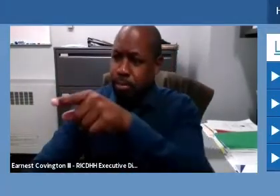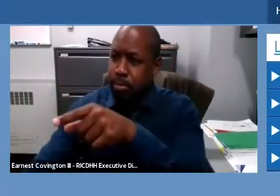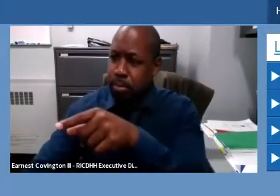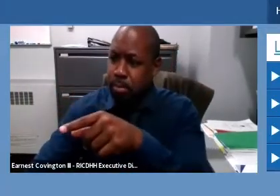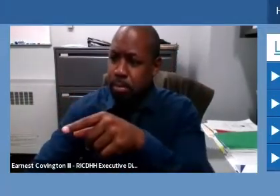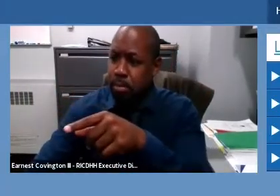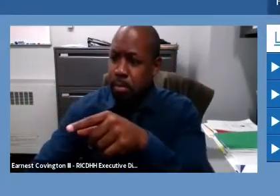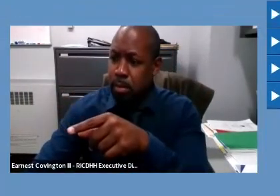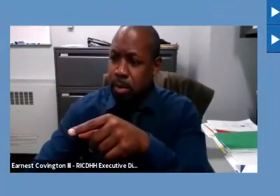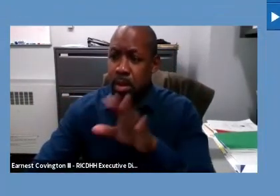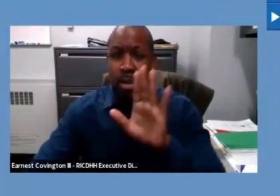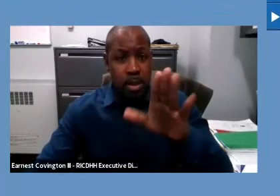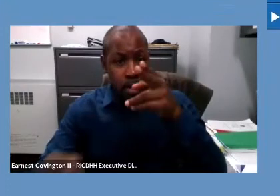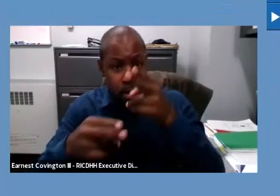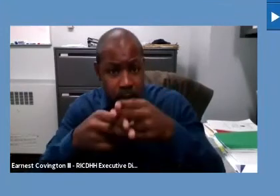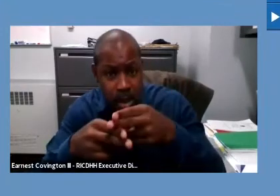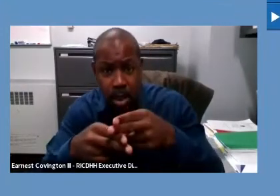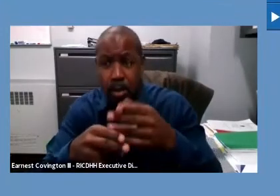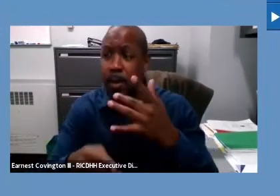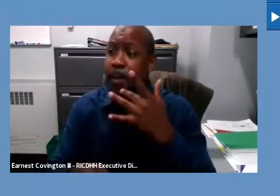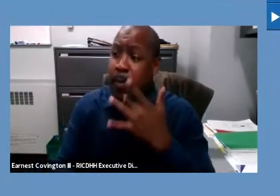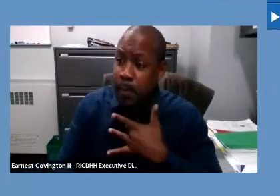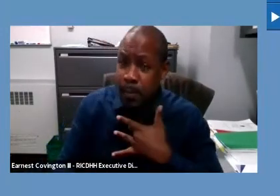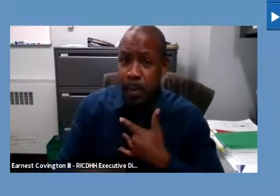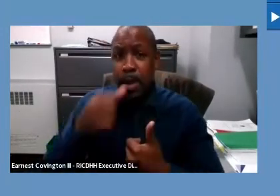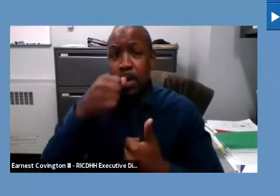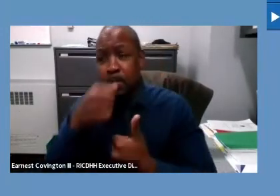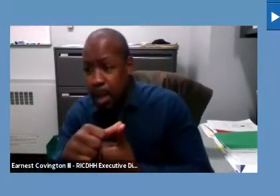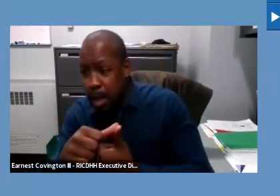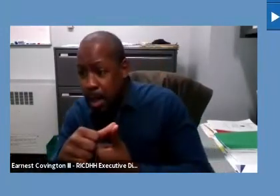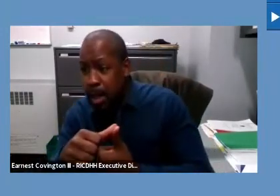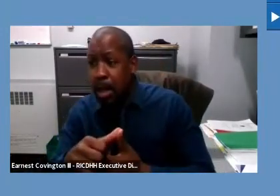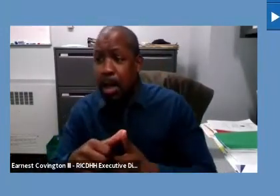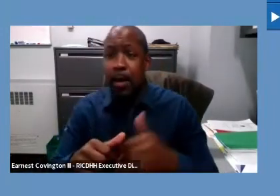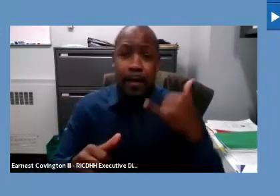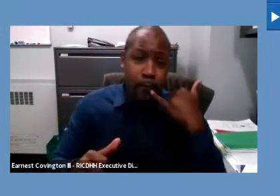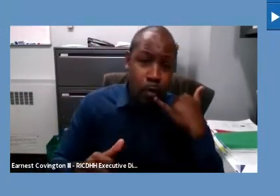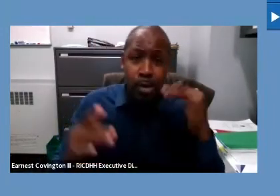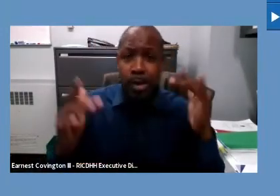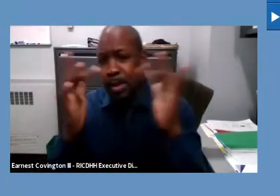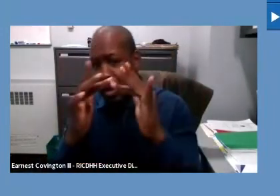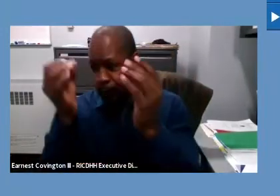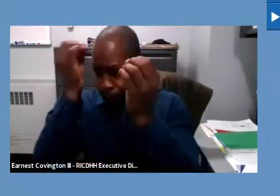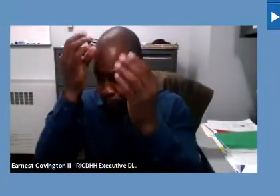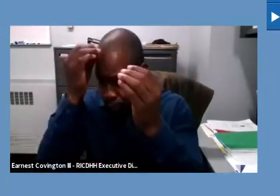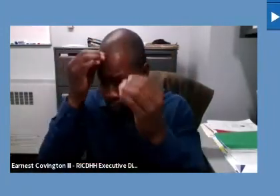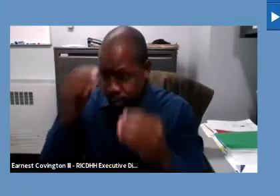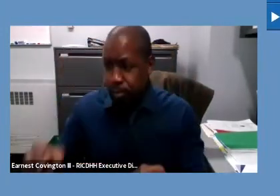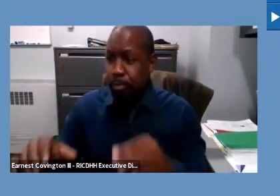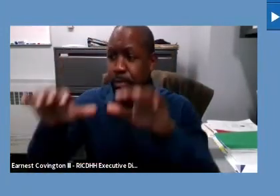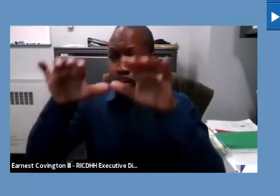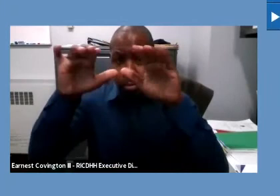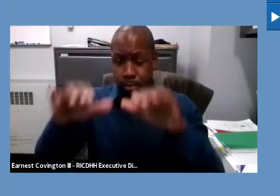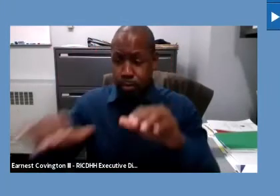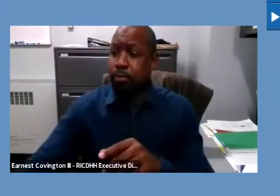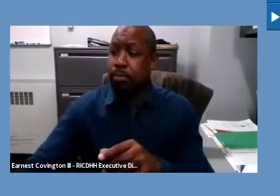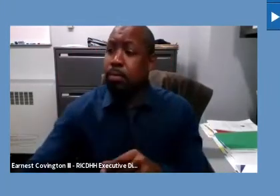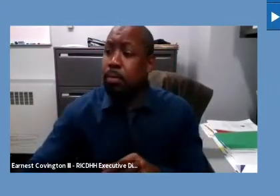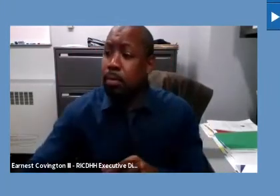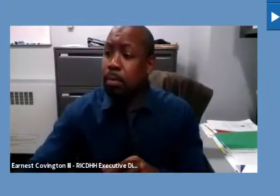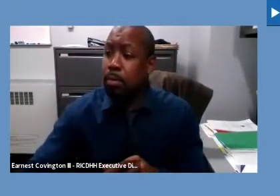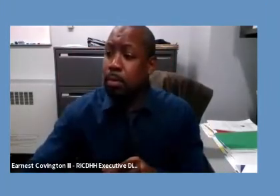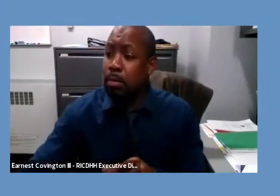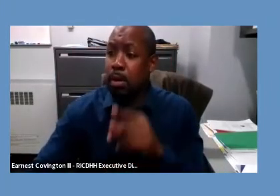And then you see it fills in some information for you. And then you would have to put in your name, your birth date, mailing